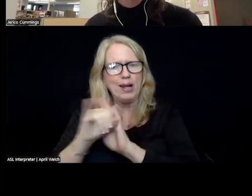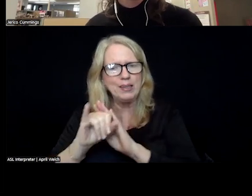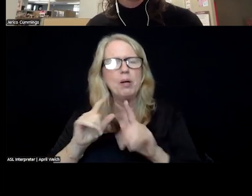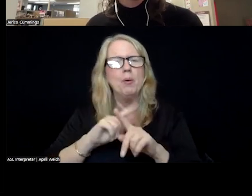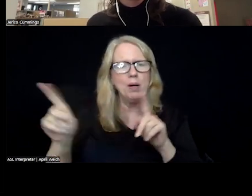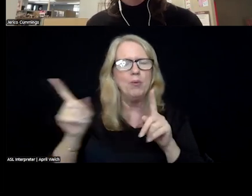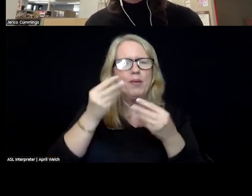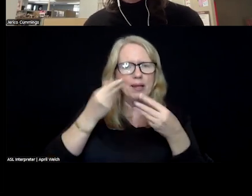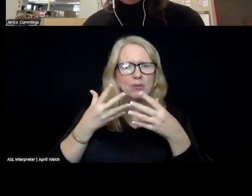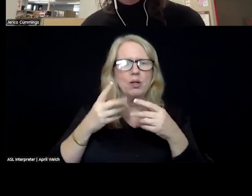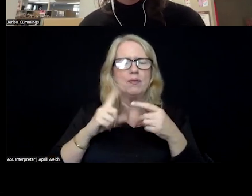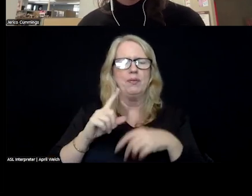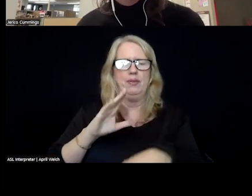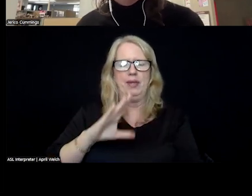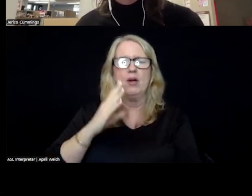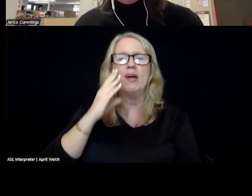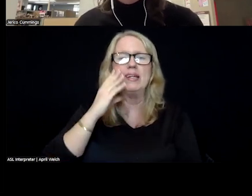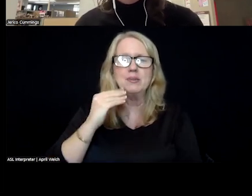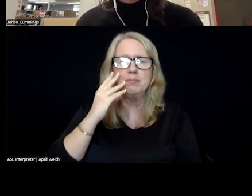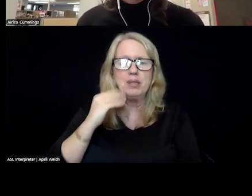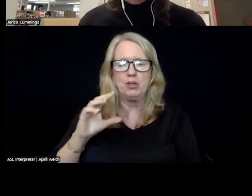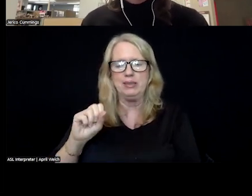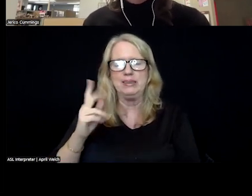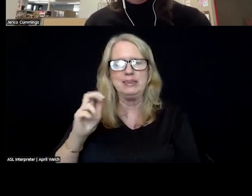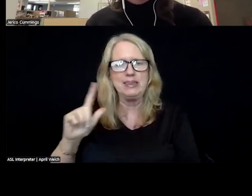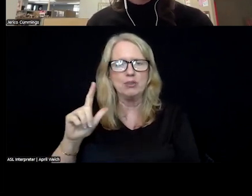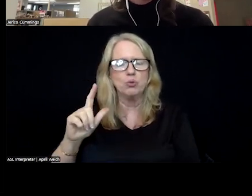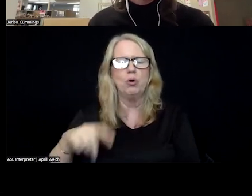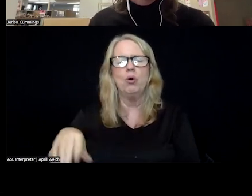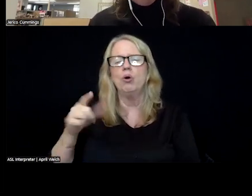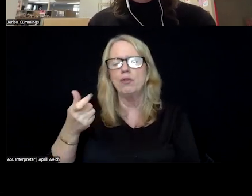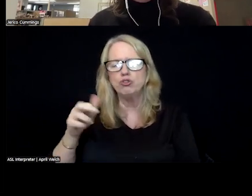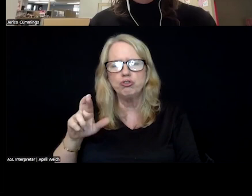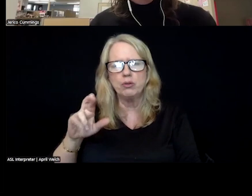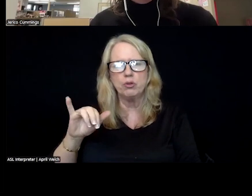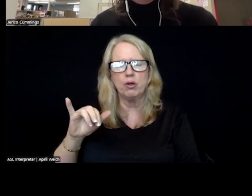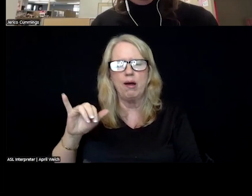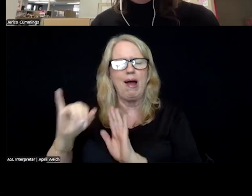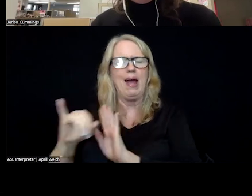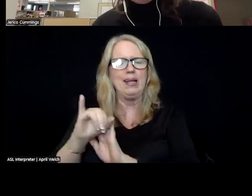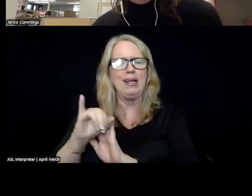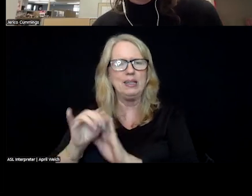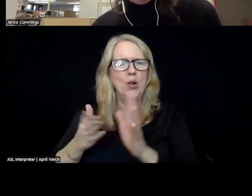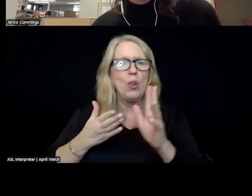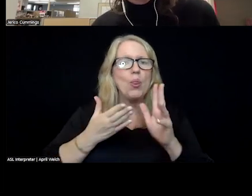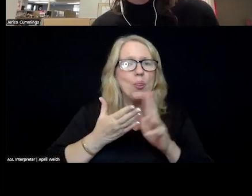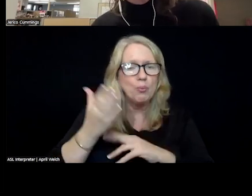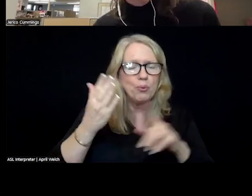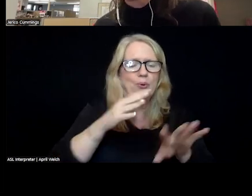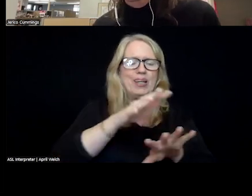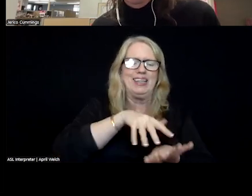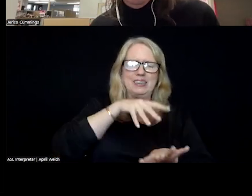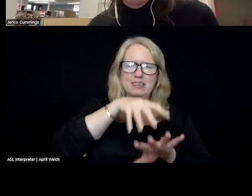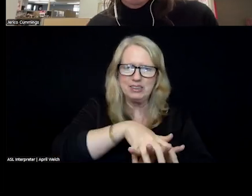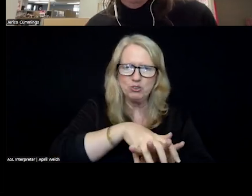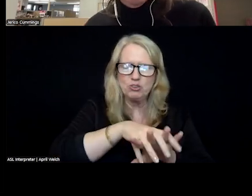with us is that they experience their sexual orientation or their gender identity more so through their Indigenous identity,